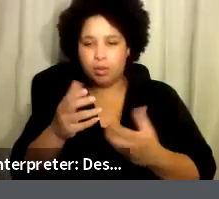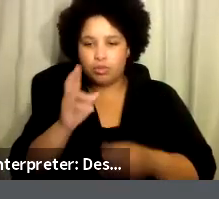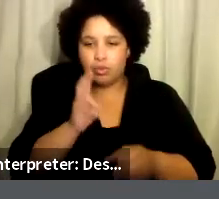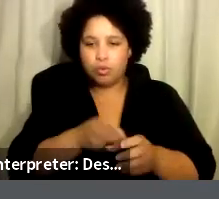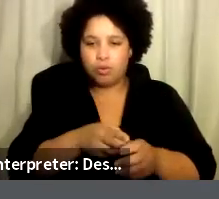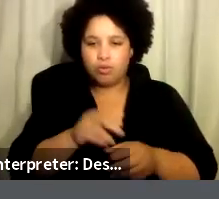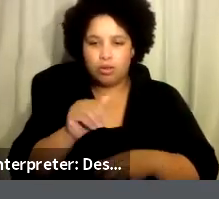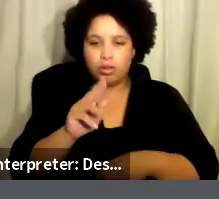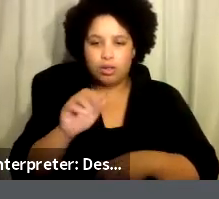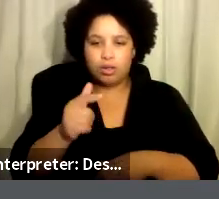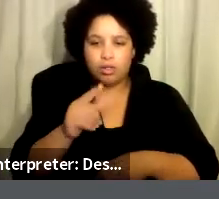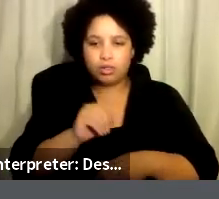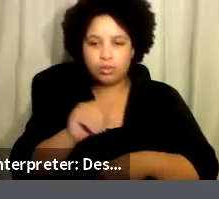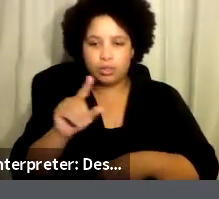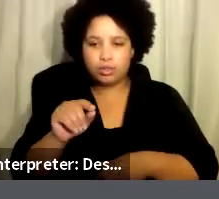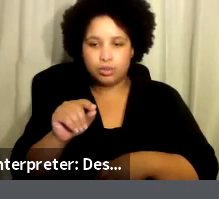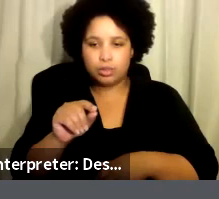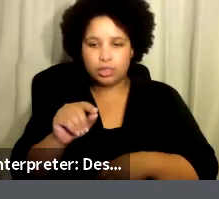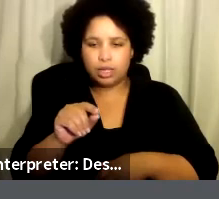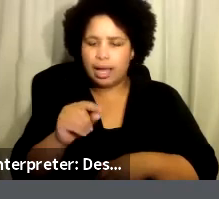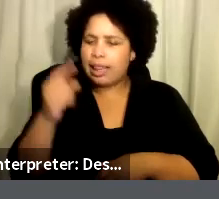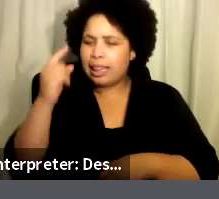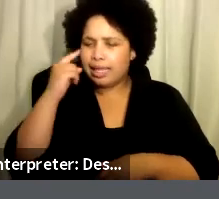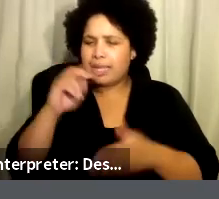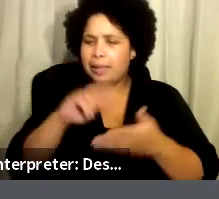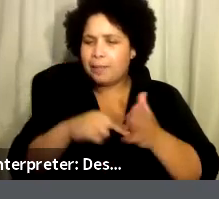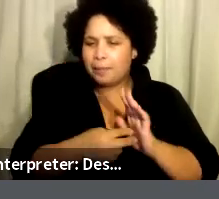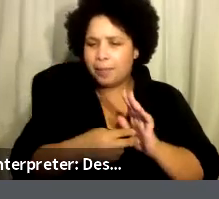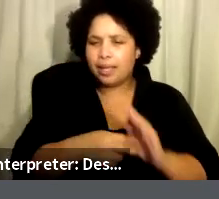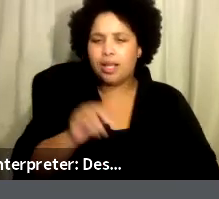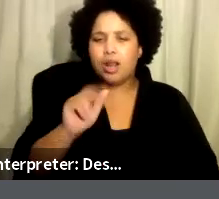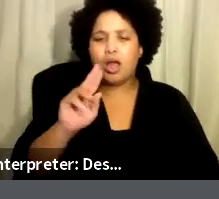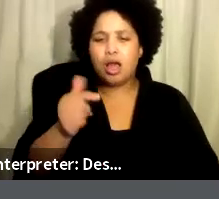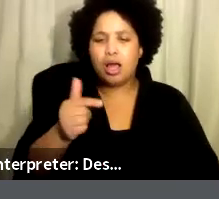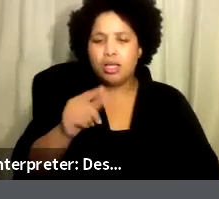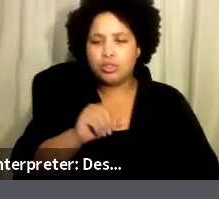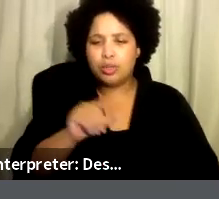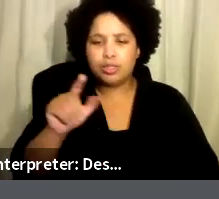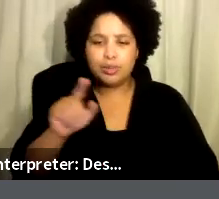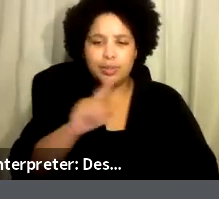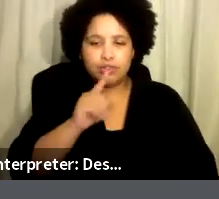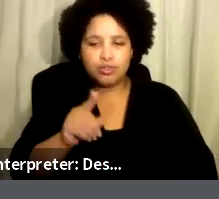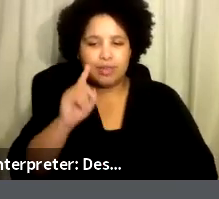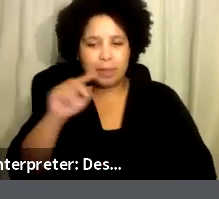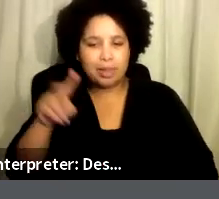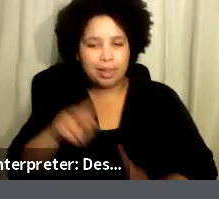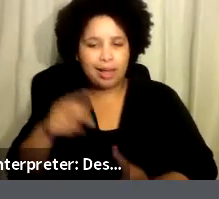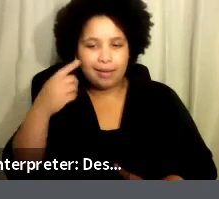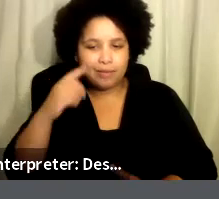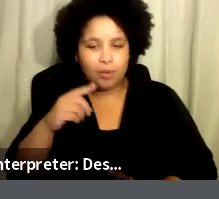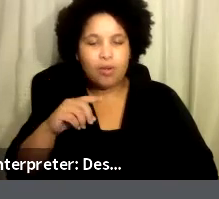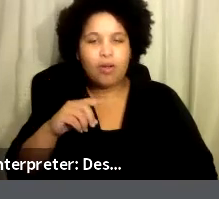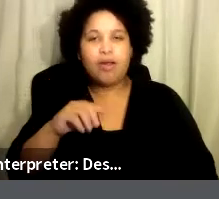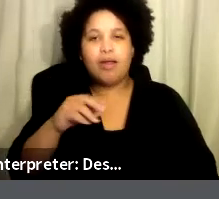I think this person meant to say August 2021, and they're not sure if they apply for Head Start or